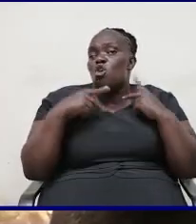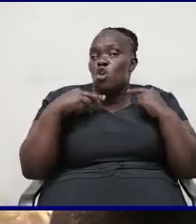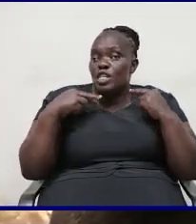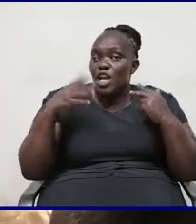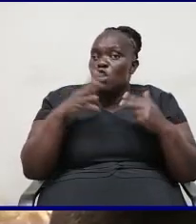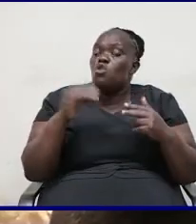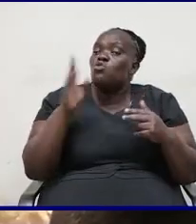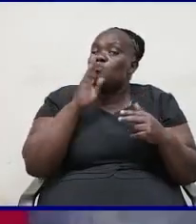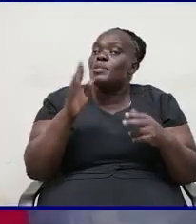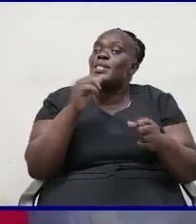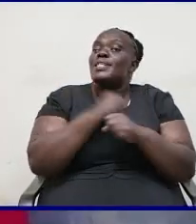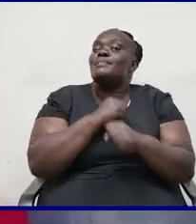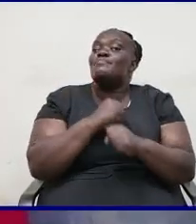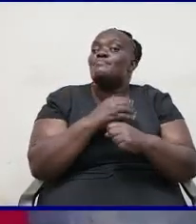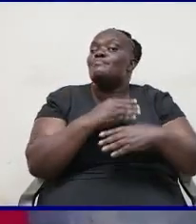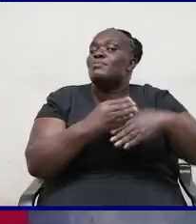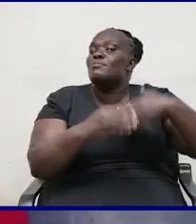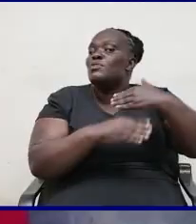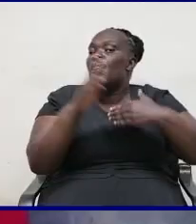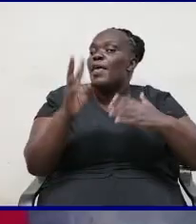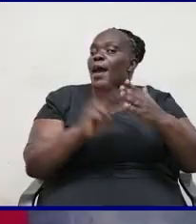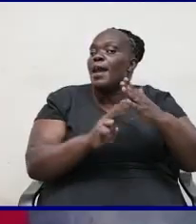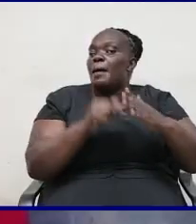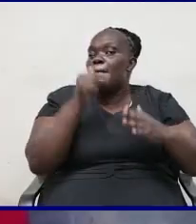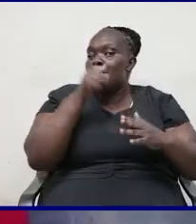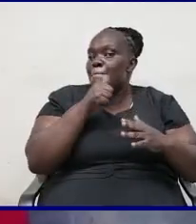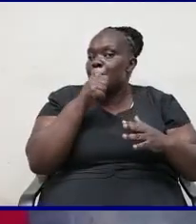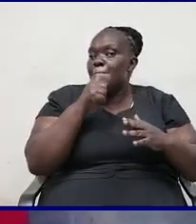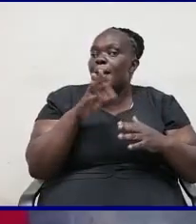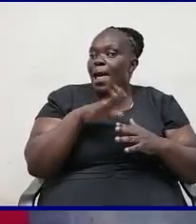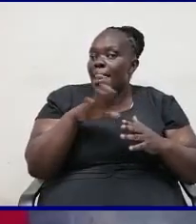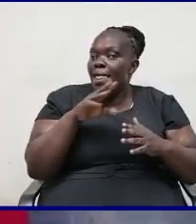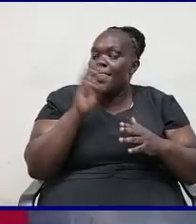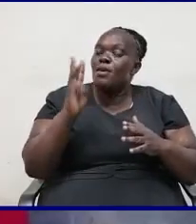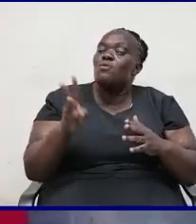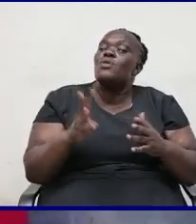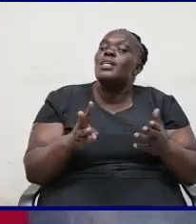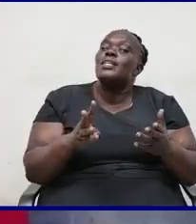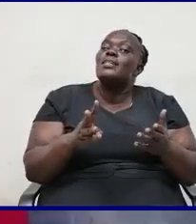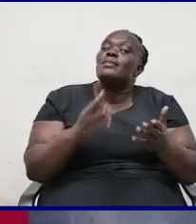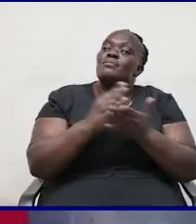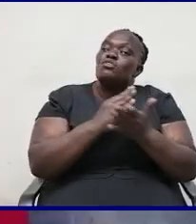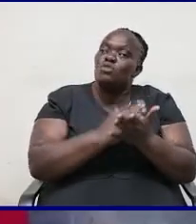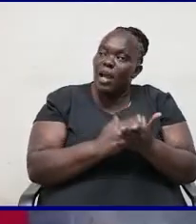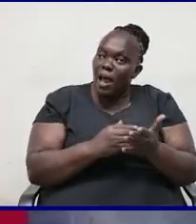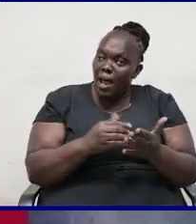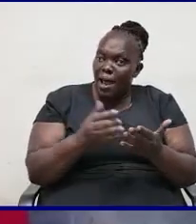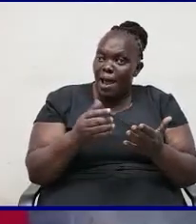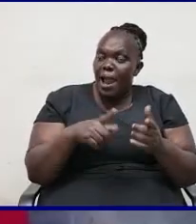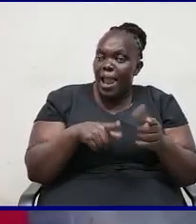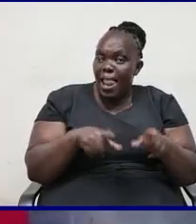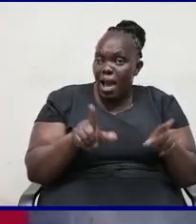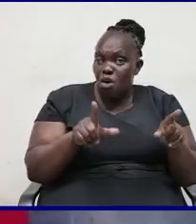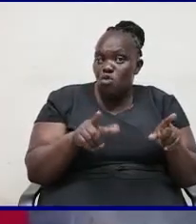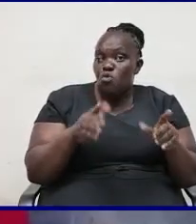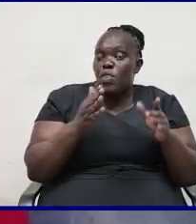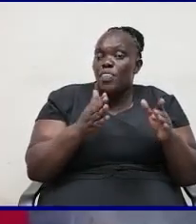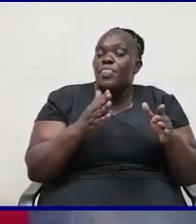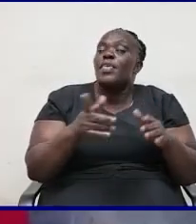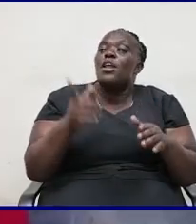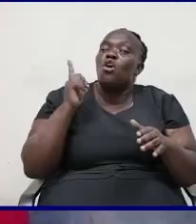hotels that are going to be done under the private sector, meaning that they will lease. It's under the lease program, which is allowed within the law, so